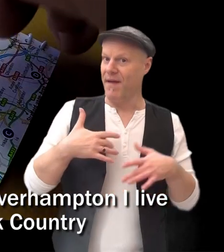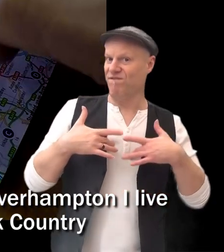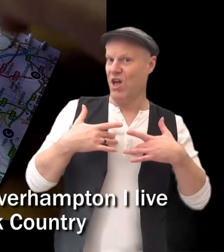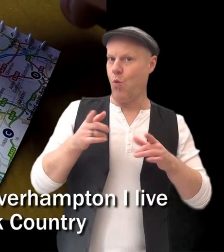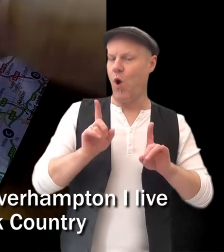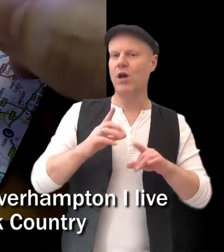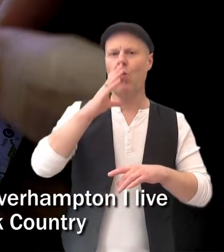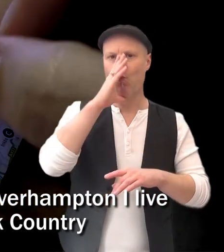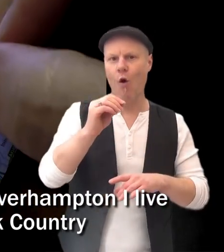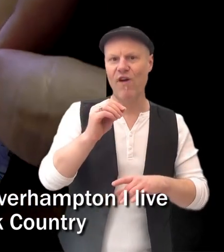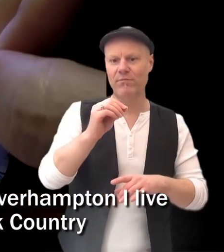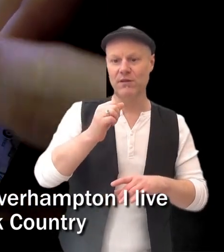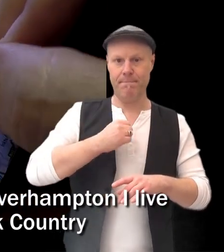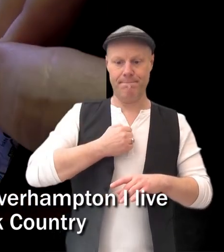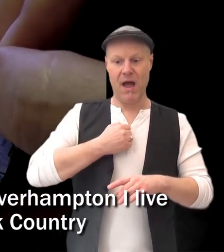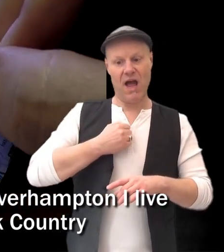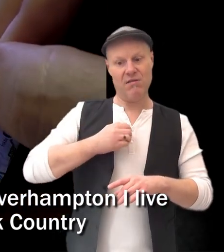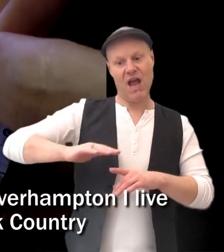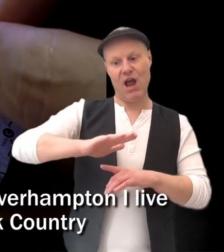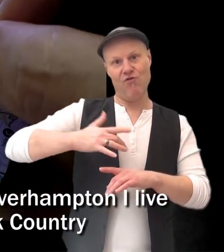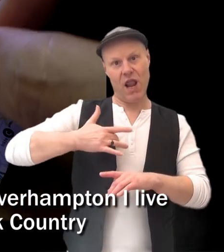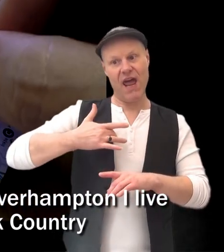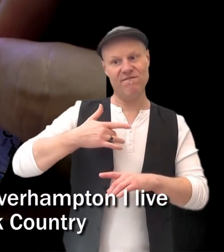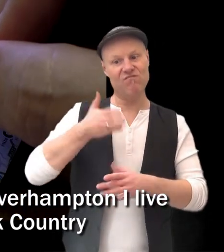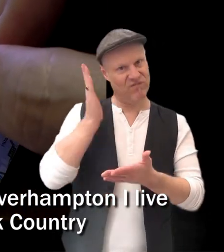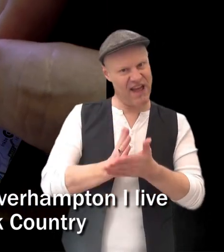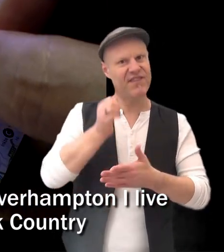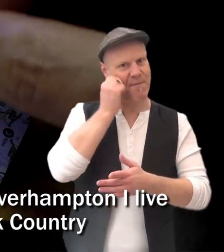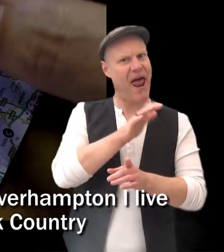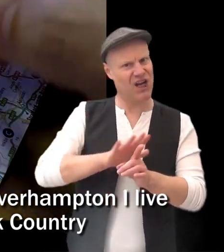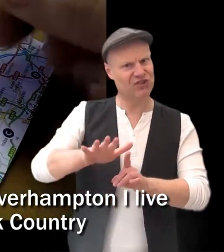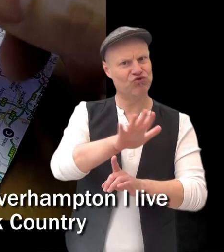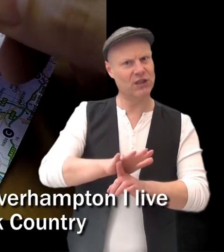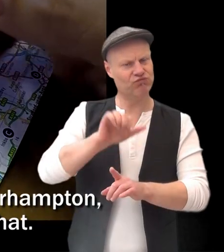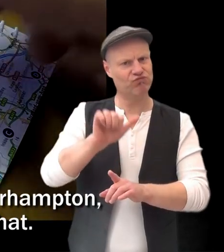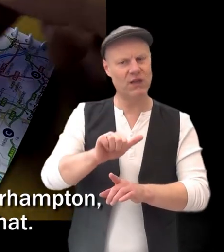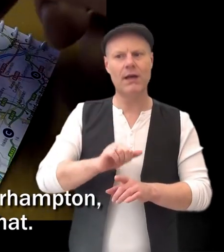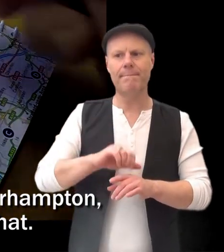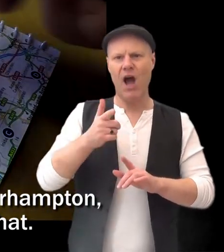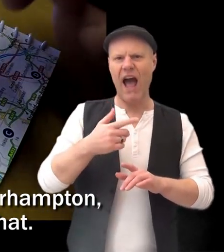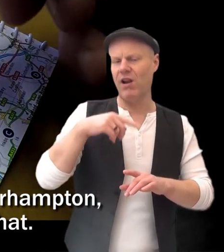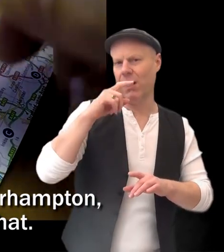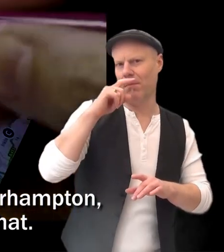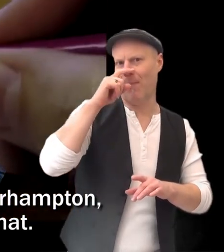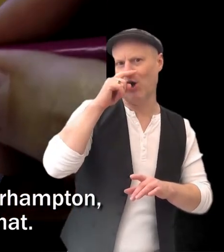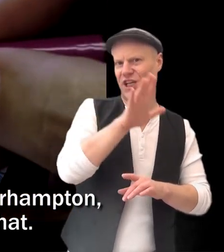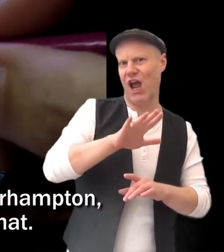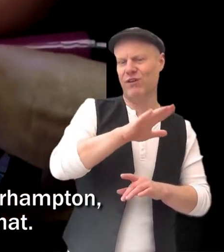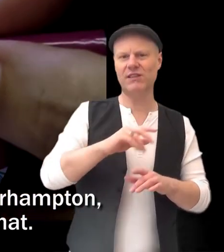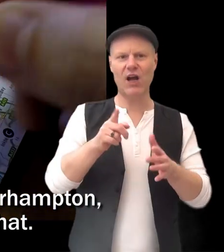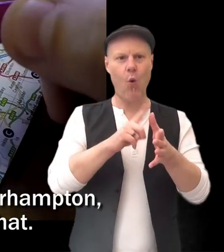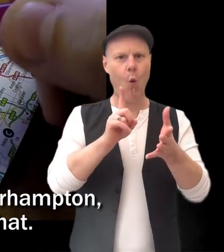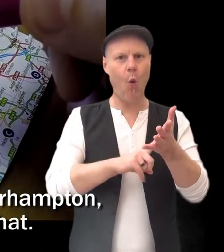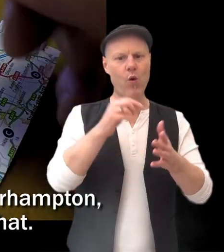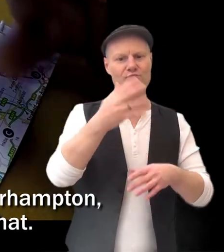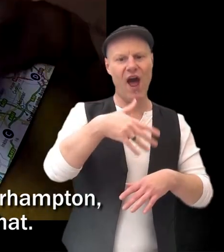that The part of Wolverhampton I live in is obviously in the Black Country. Yeah. But that other the posh end of Wolverhampton, like all